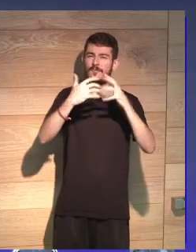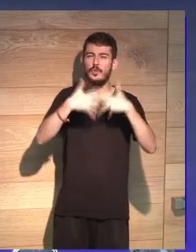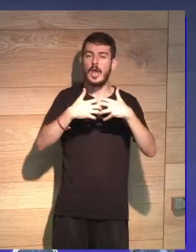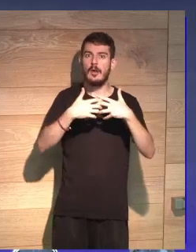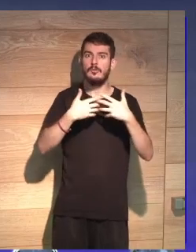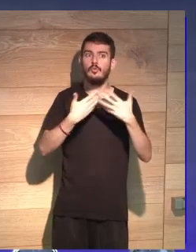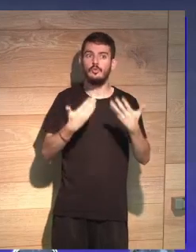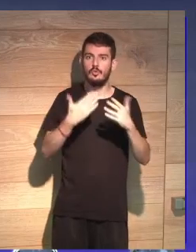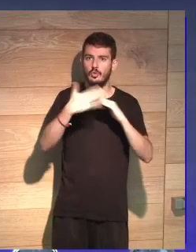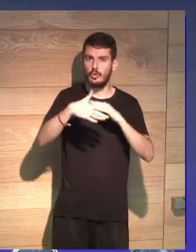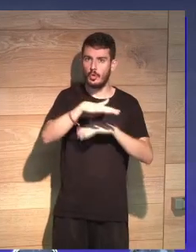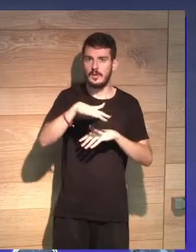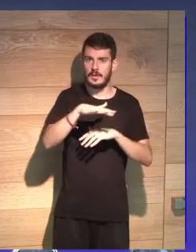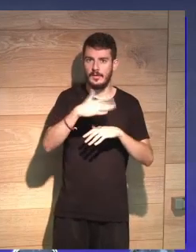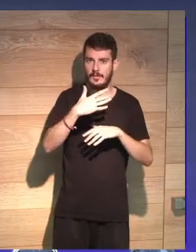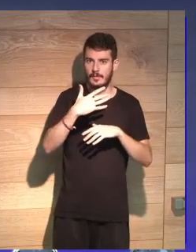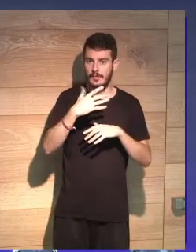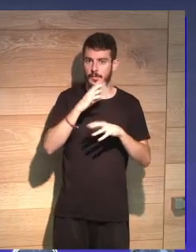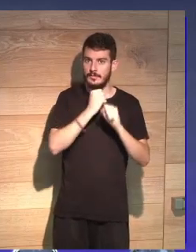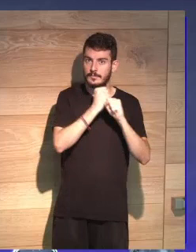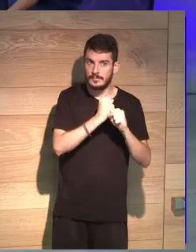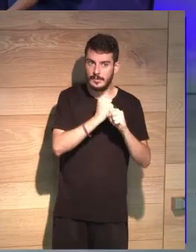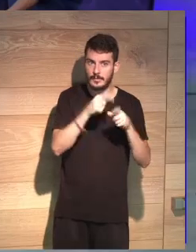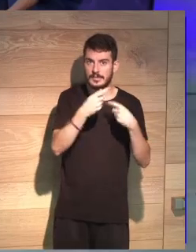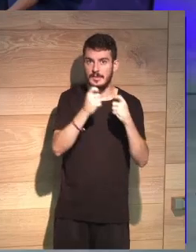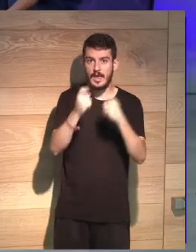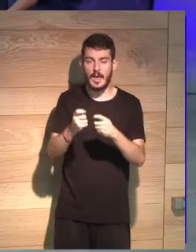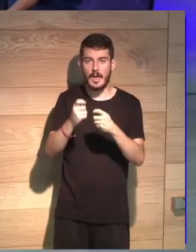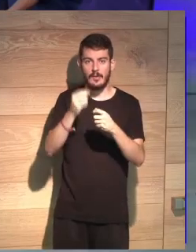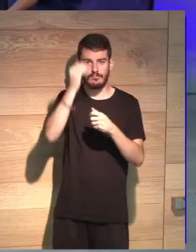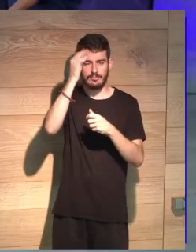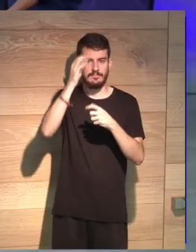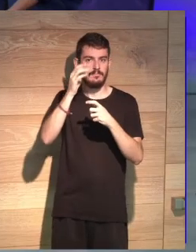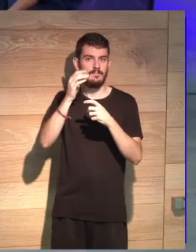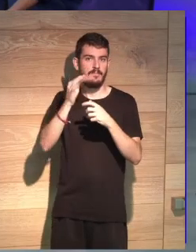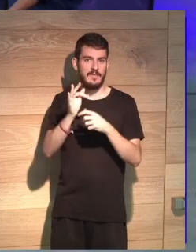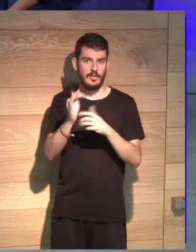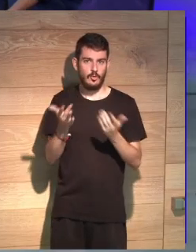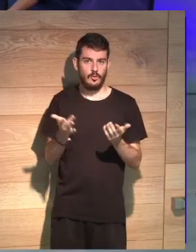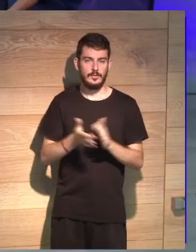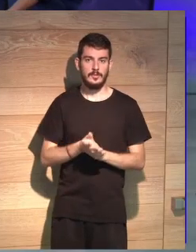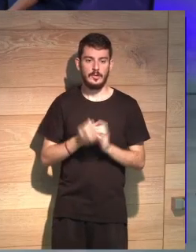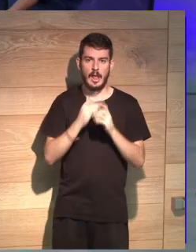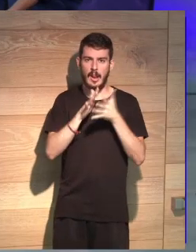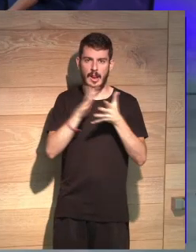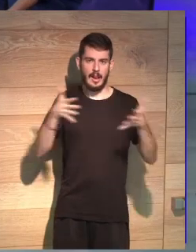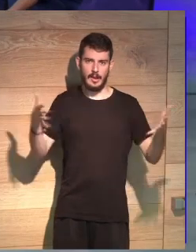addiction. And to what level also this dopamine can be positive and provide with